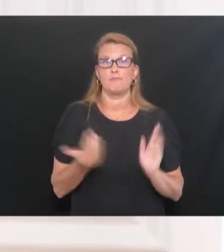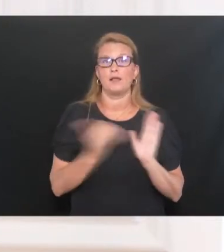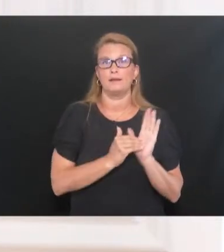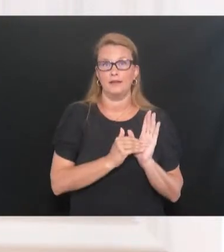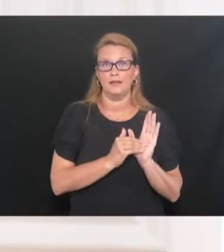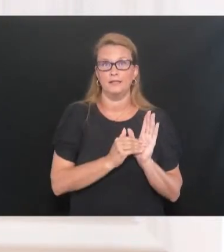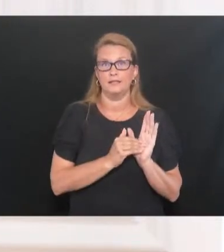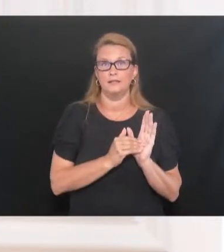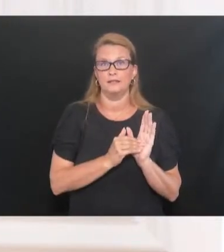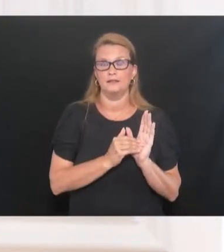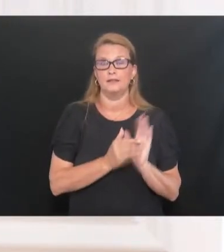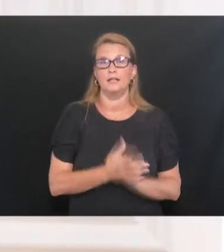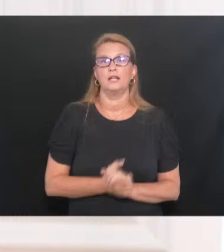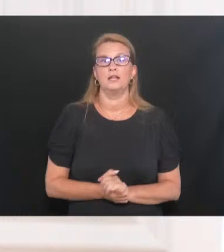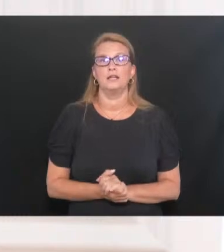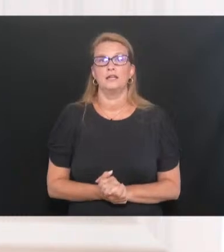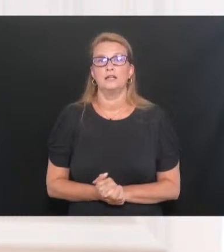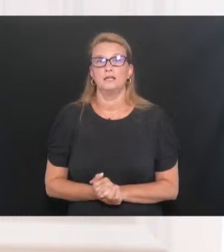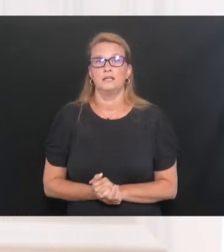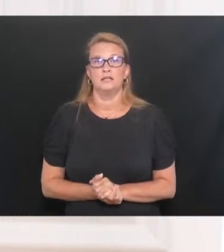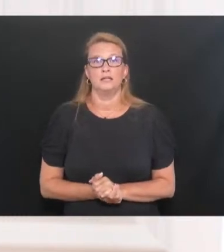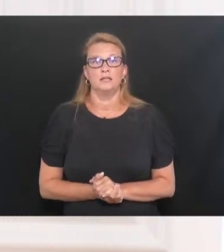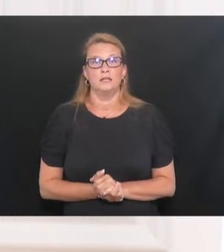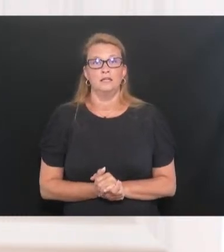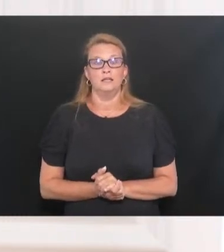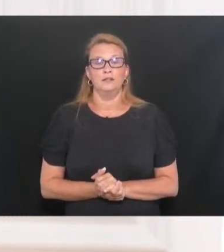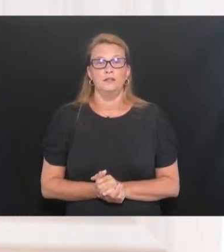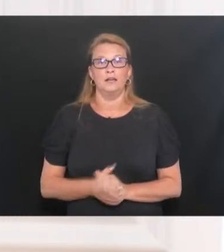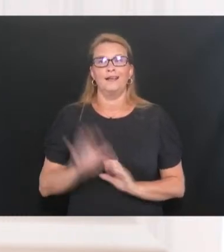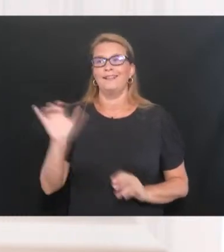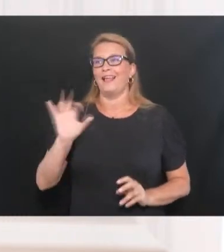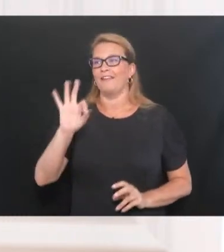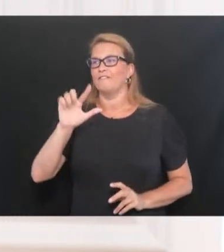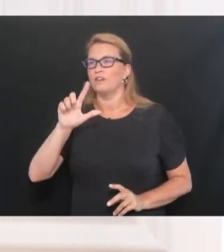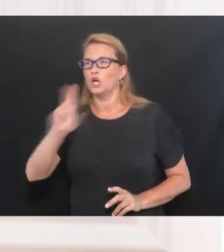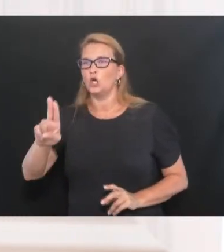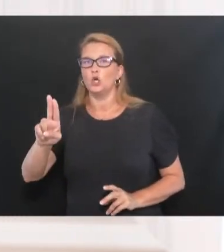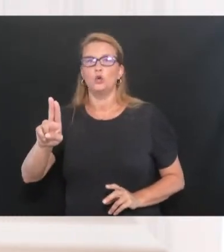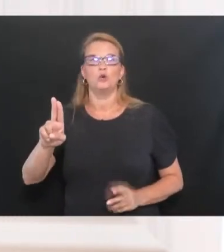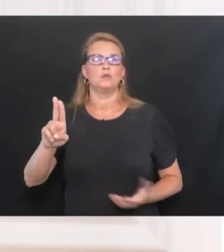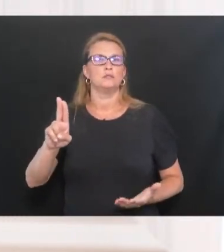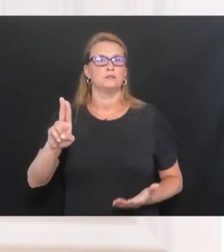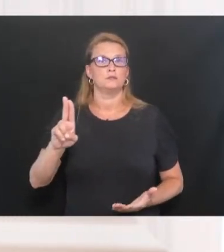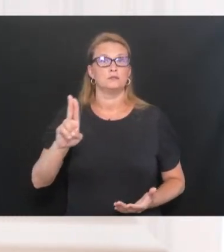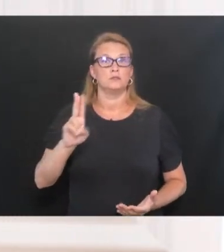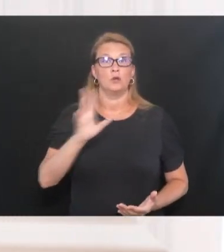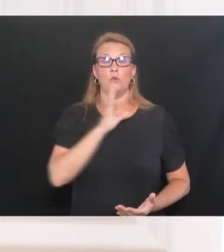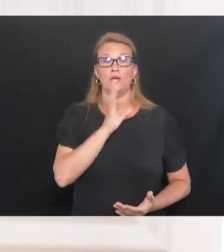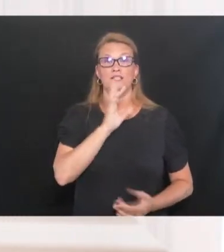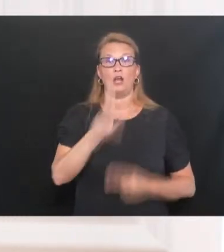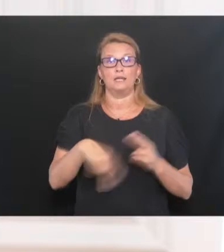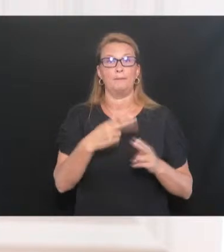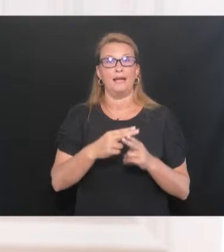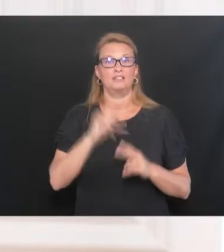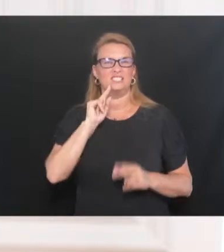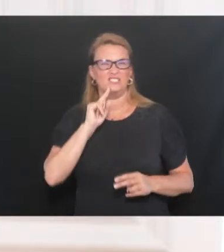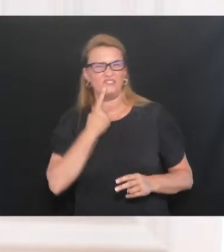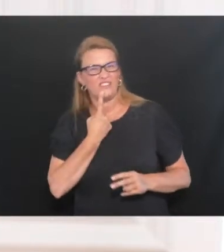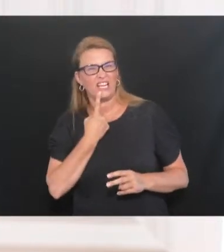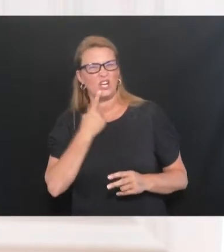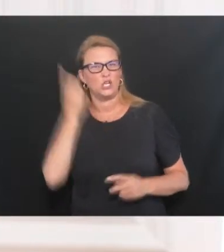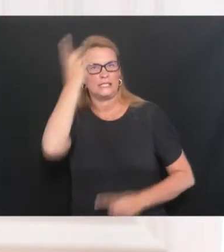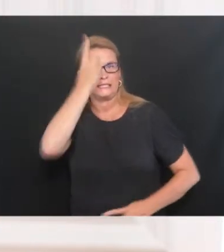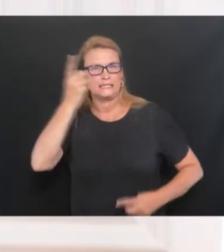some symptoms. So to get sick, to be like the flu, something like that. But when we talk about really severe disease, even with the